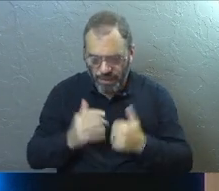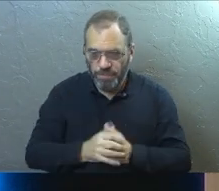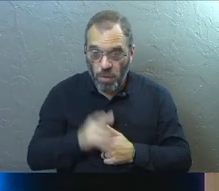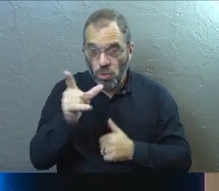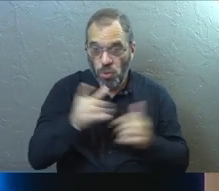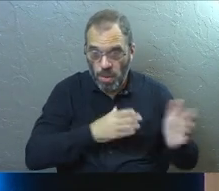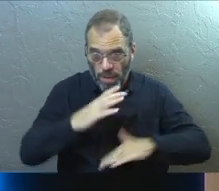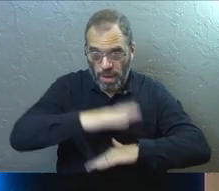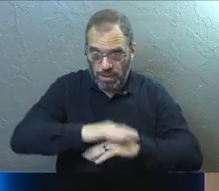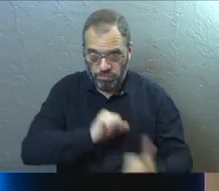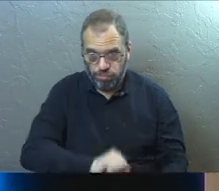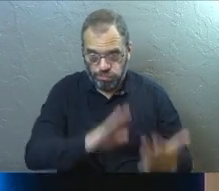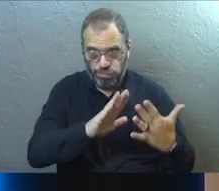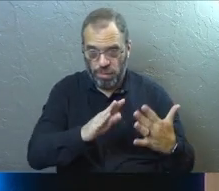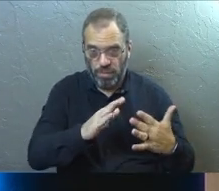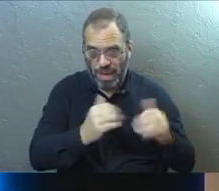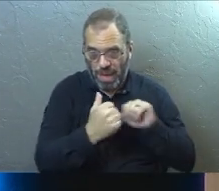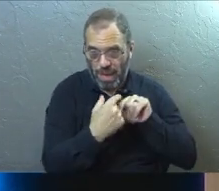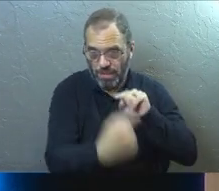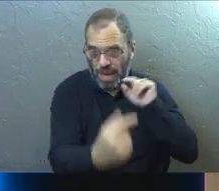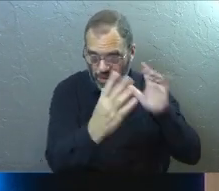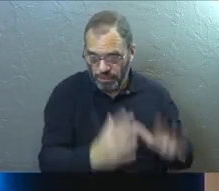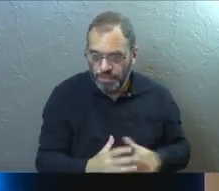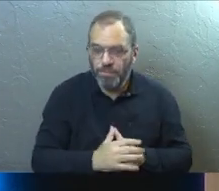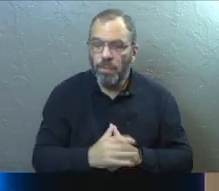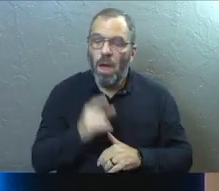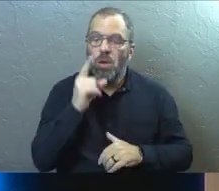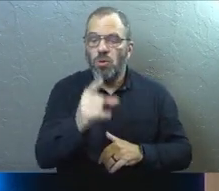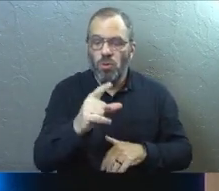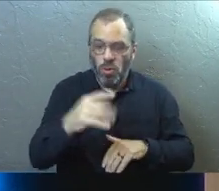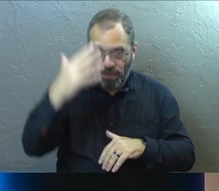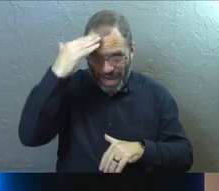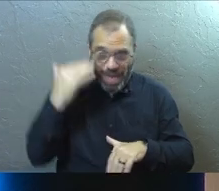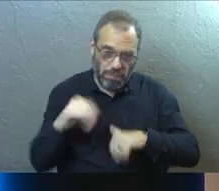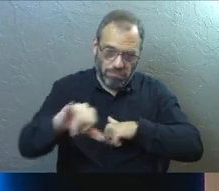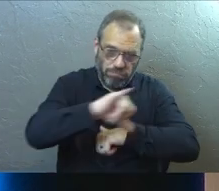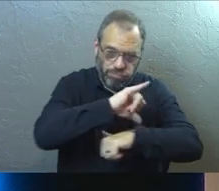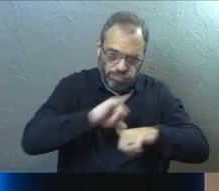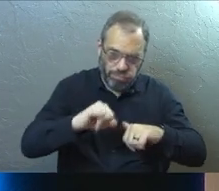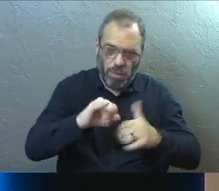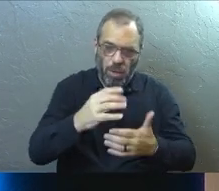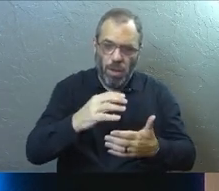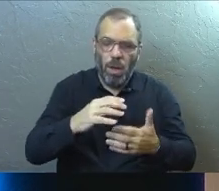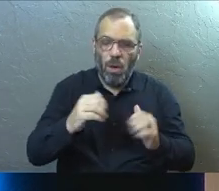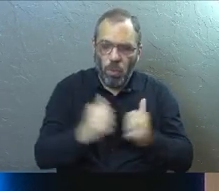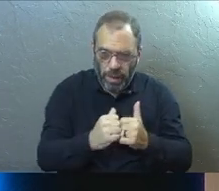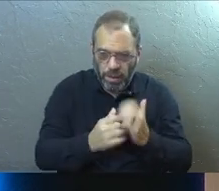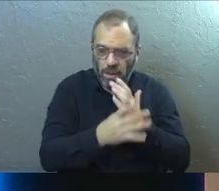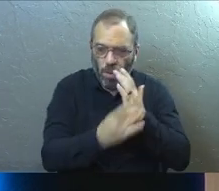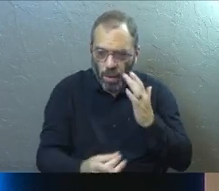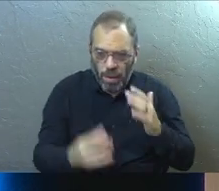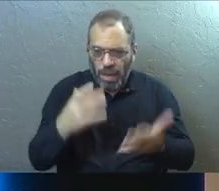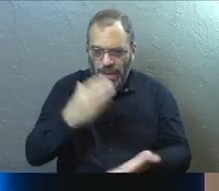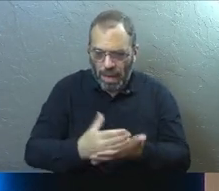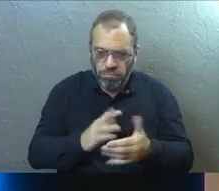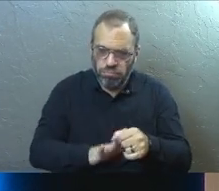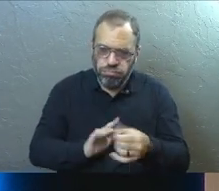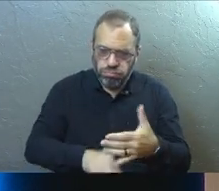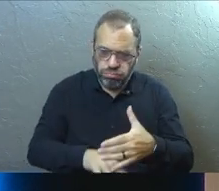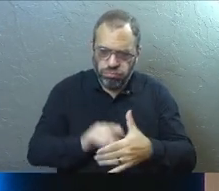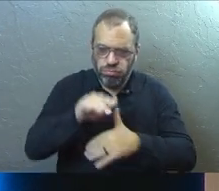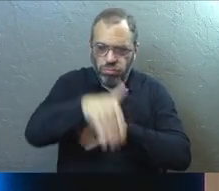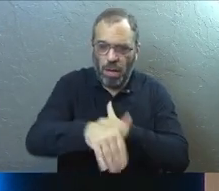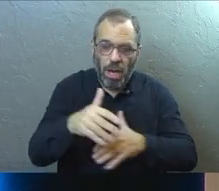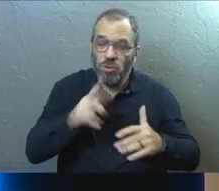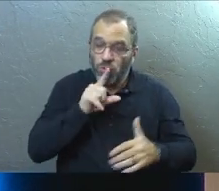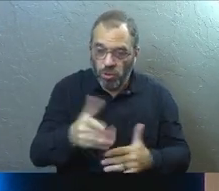You prepare a table before me in the presence of my enemies. You anoint my head with oil. My cup overflows. Surely